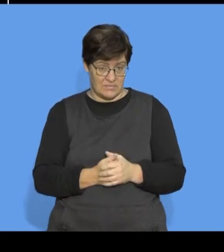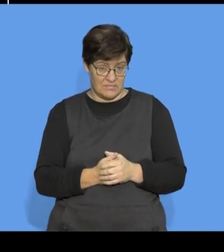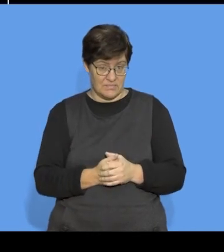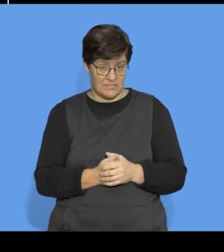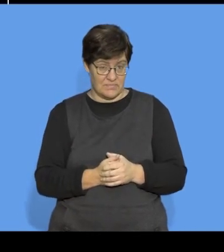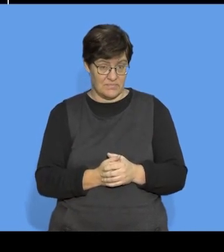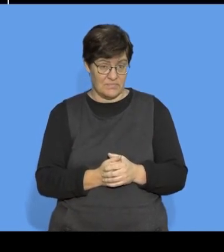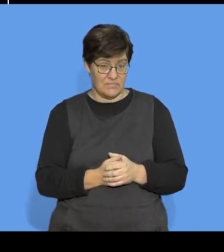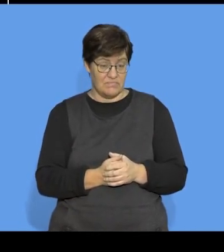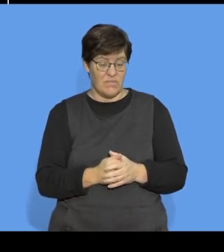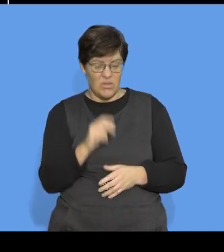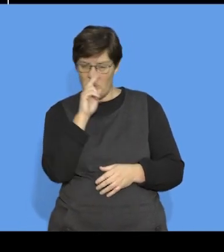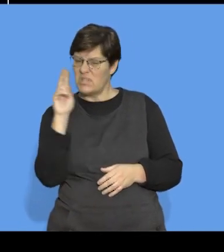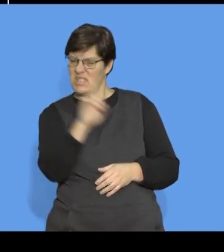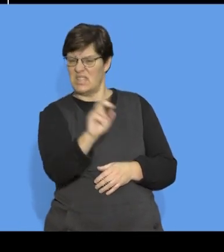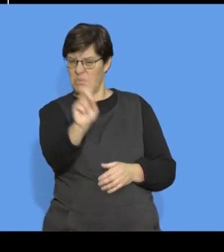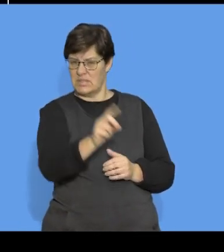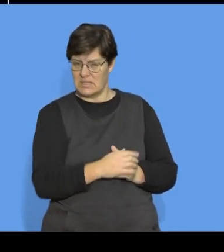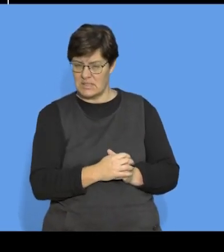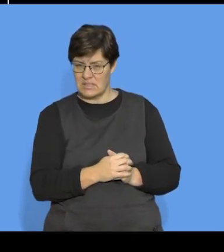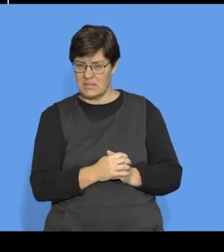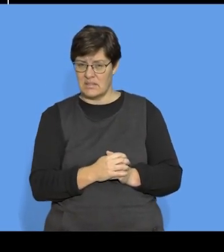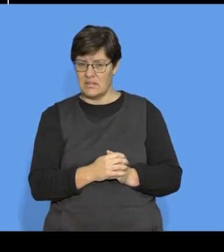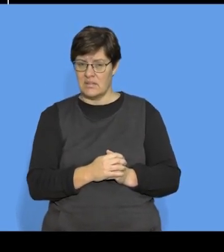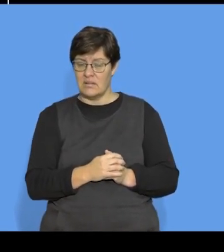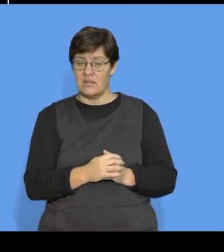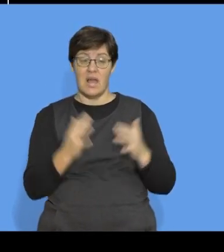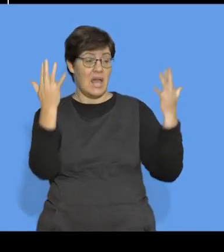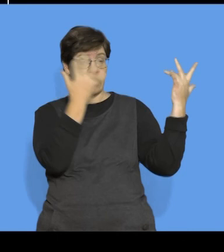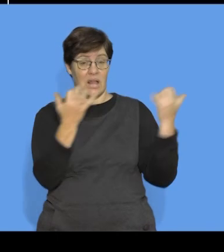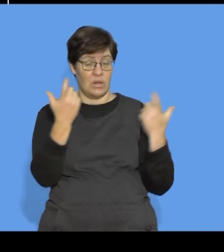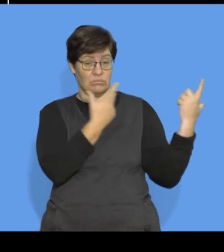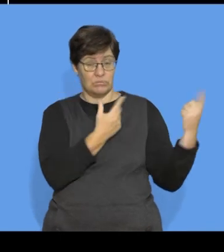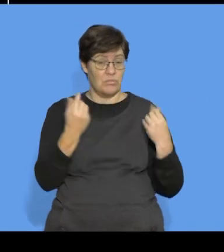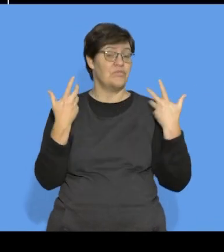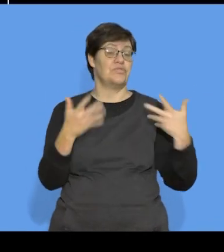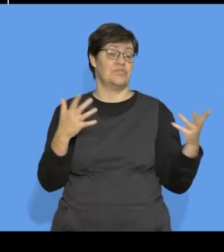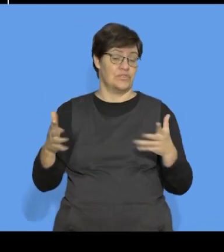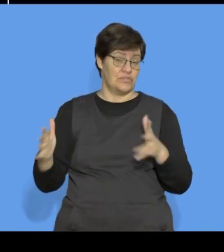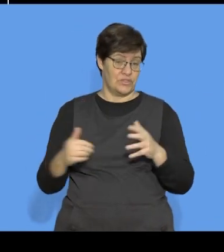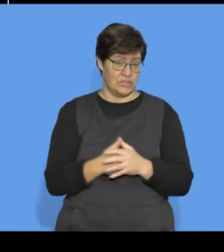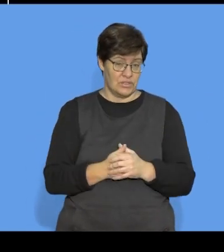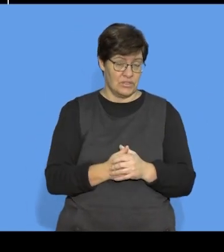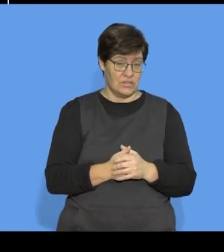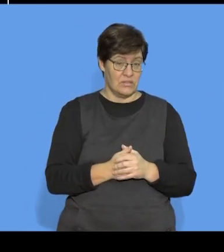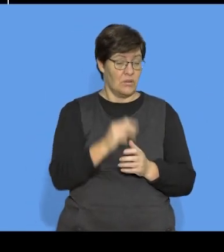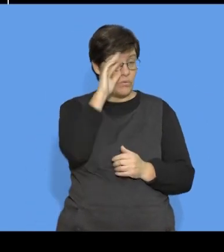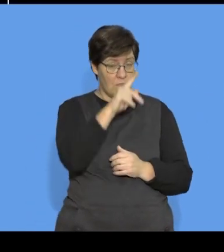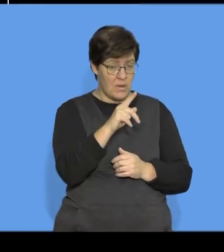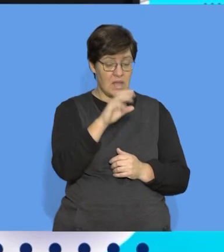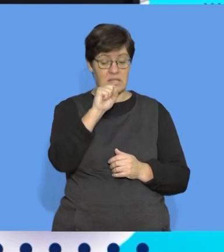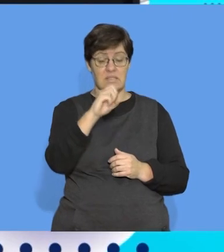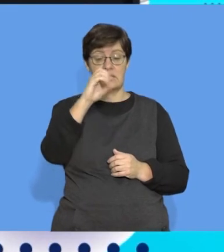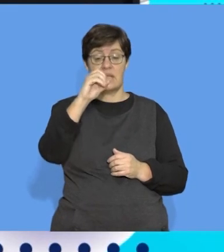at the end of the year. Okay, so what have you seen? You've seen how we've done the calculations for